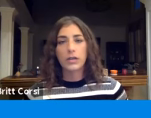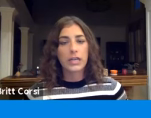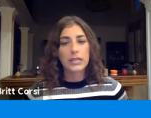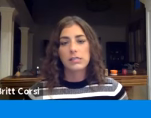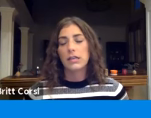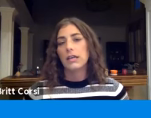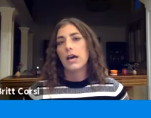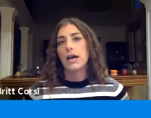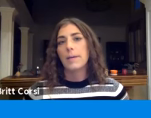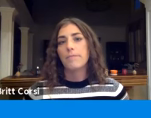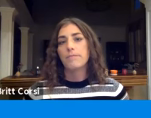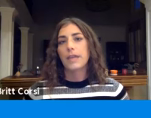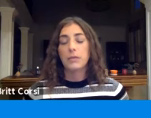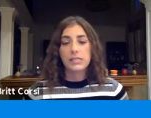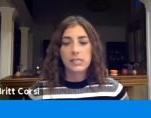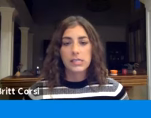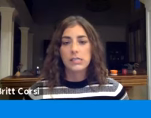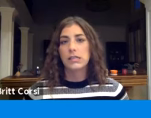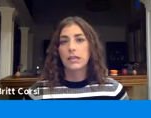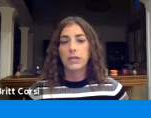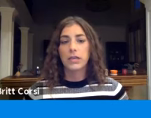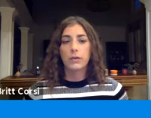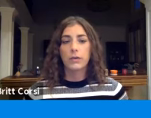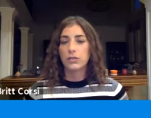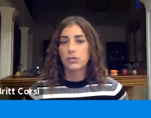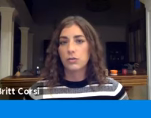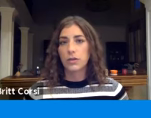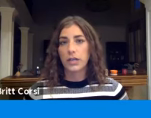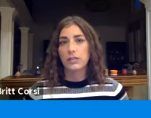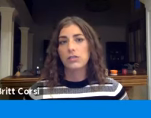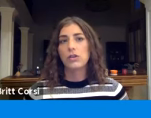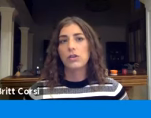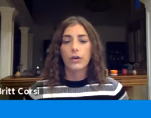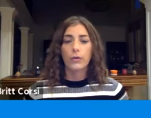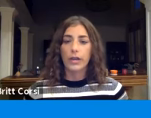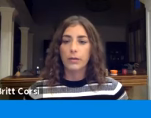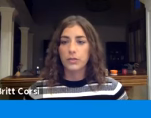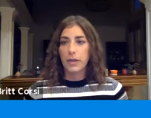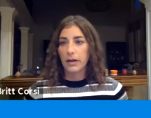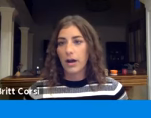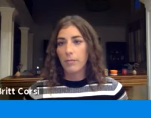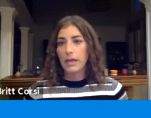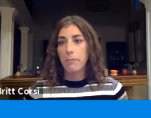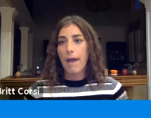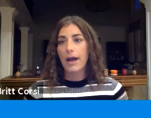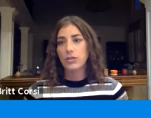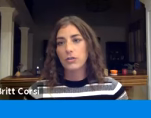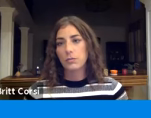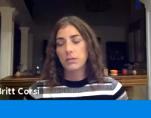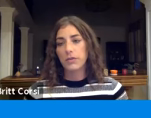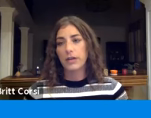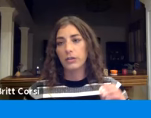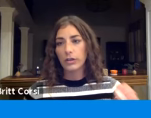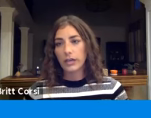in communities and businesses can meet with consumer needs. So we're able to pair up and